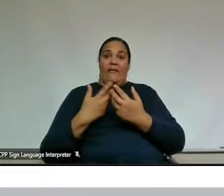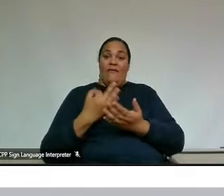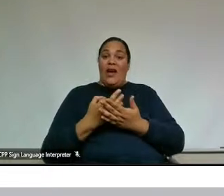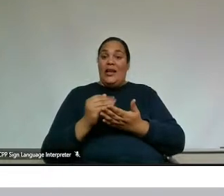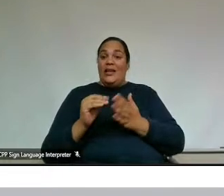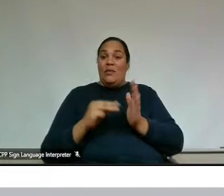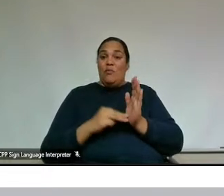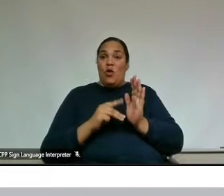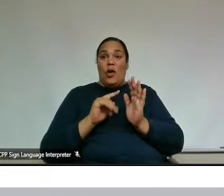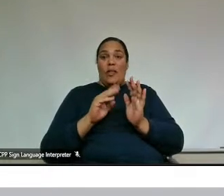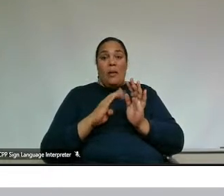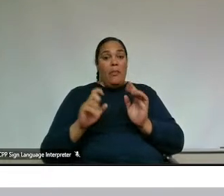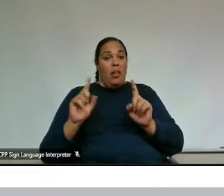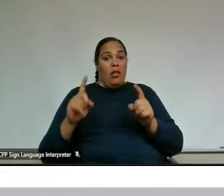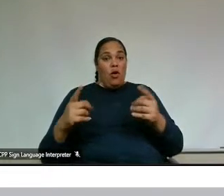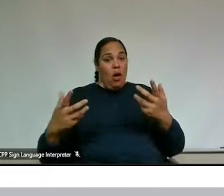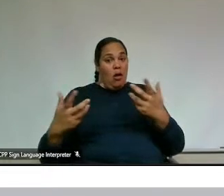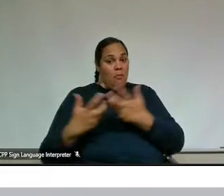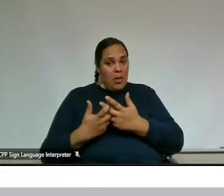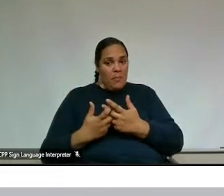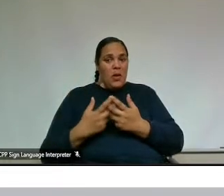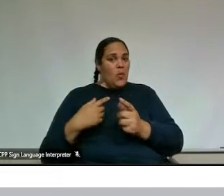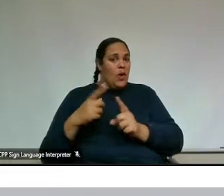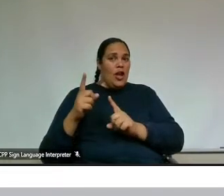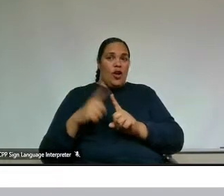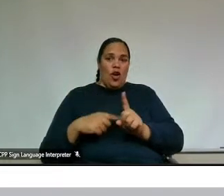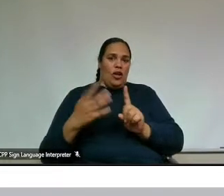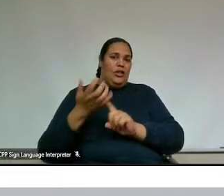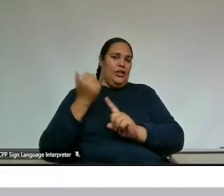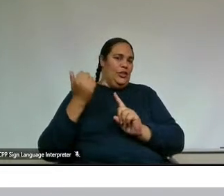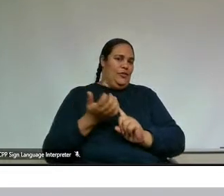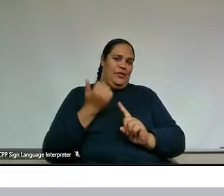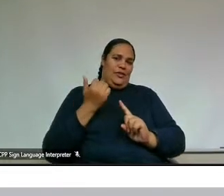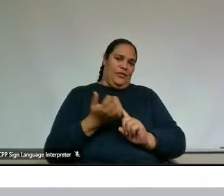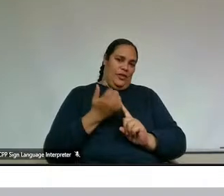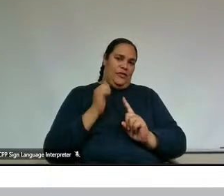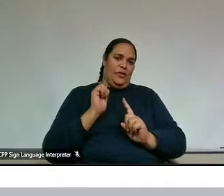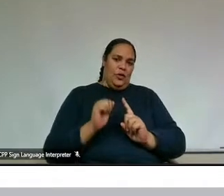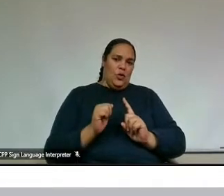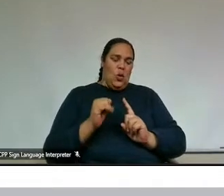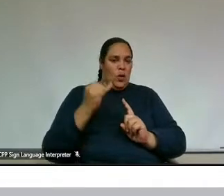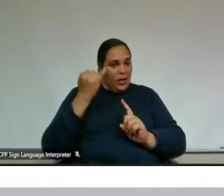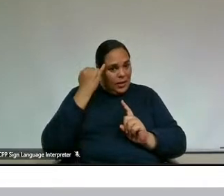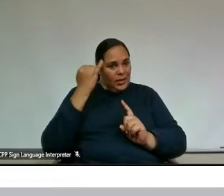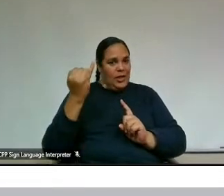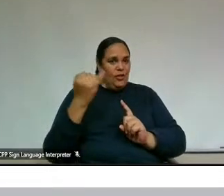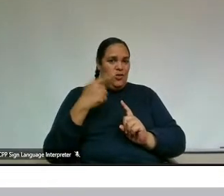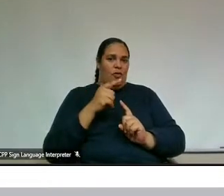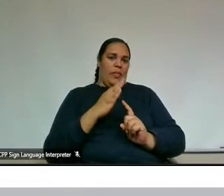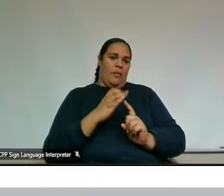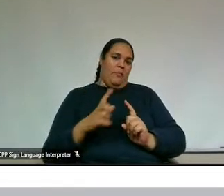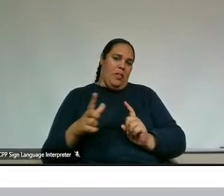this bill, we will not be able to achieve the intention of this bill.